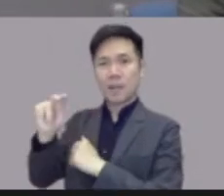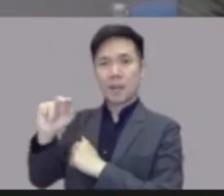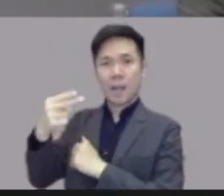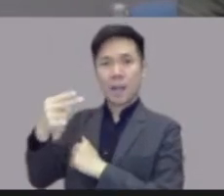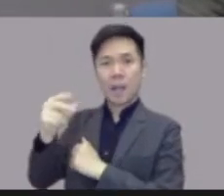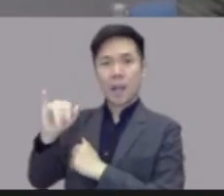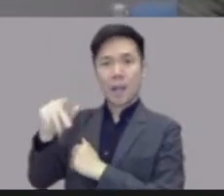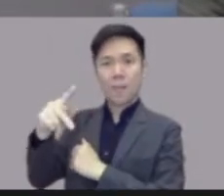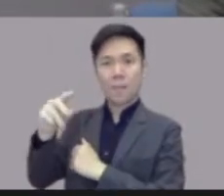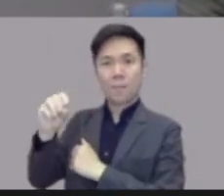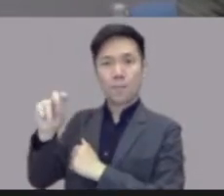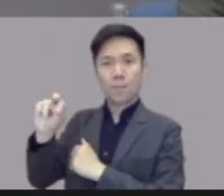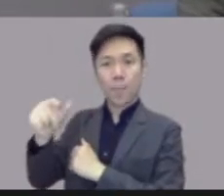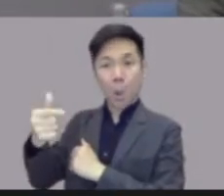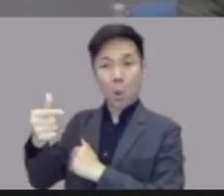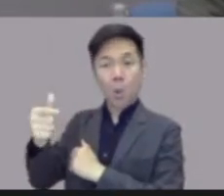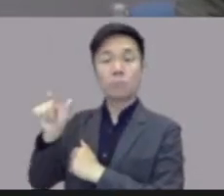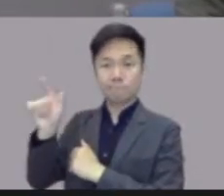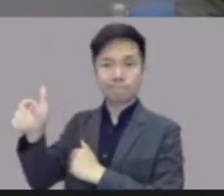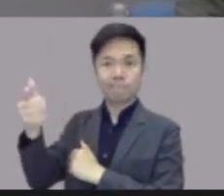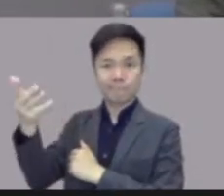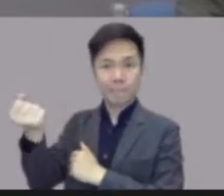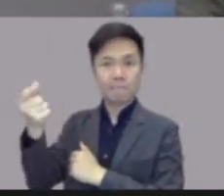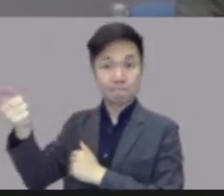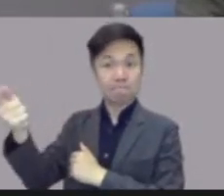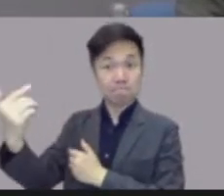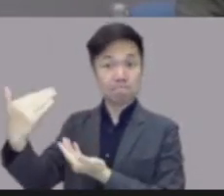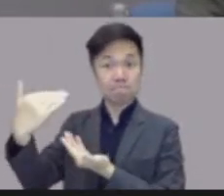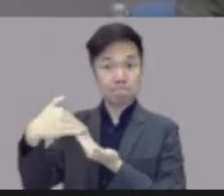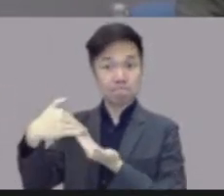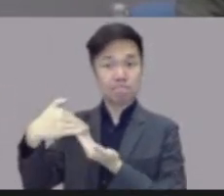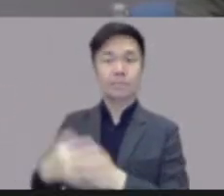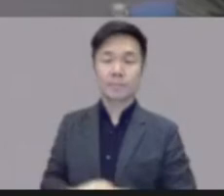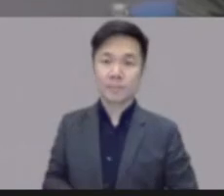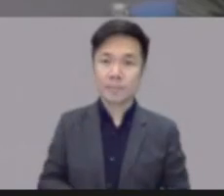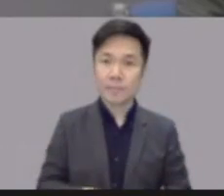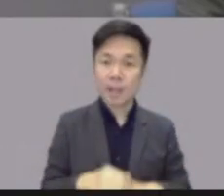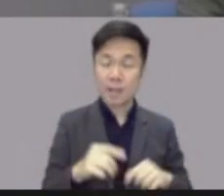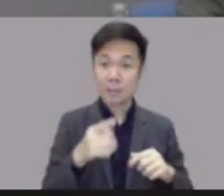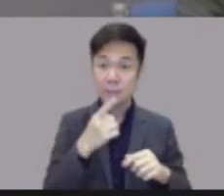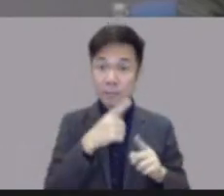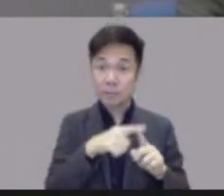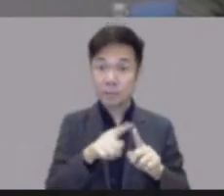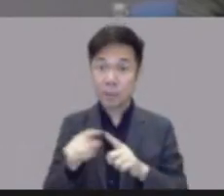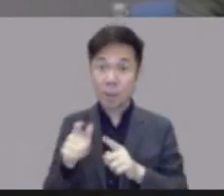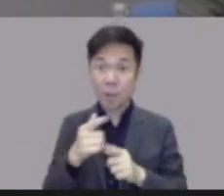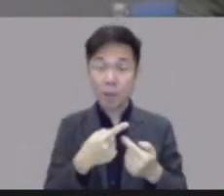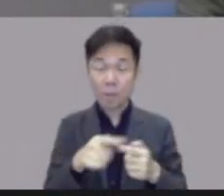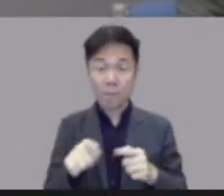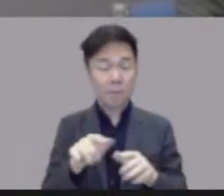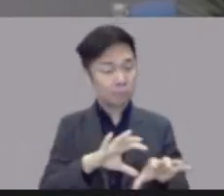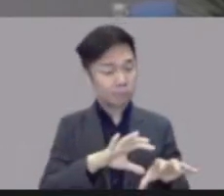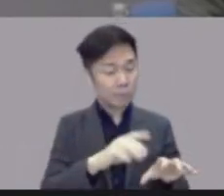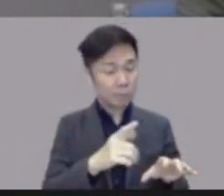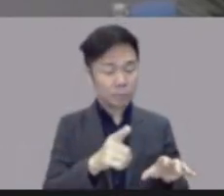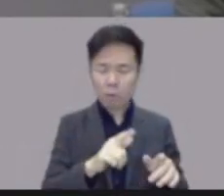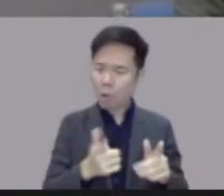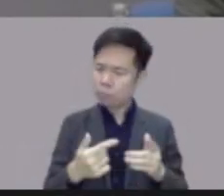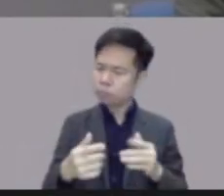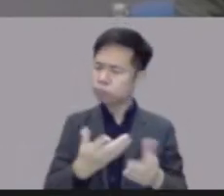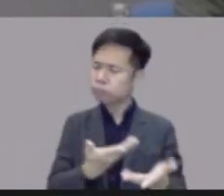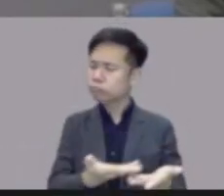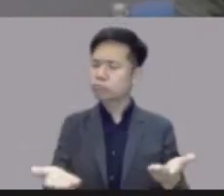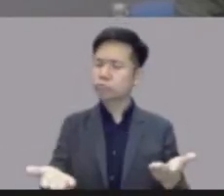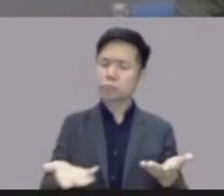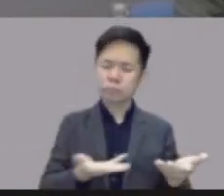cup decarbonization leading areas by 2030 and supported designated areas financially and technically by